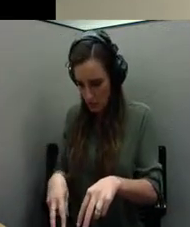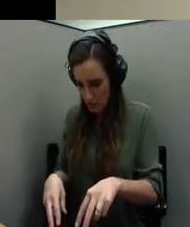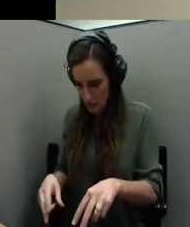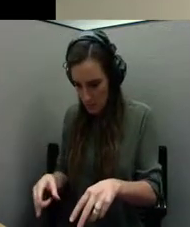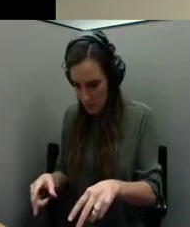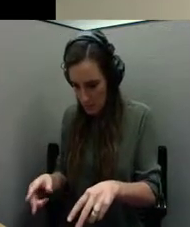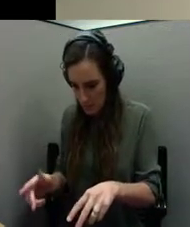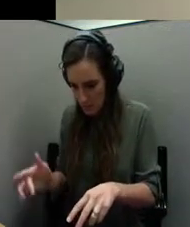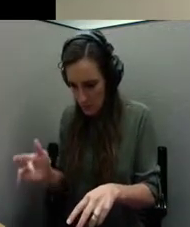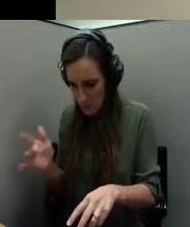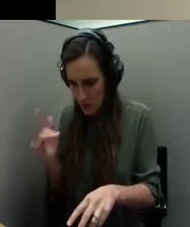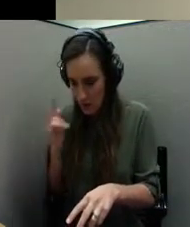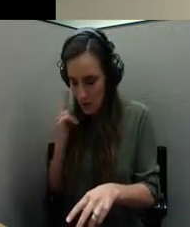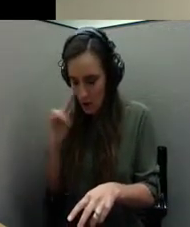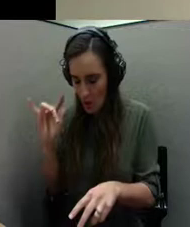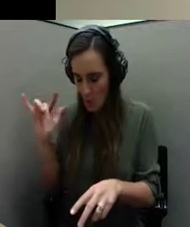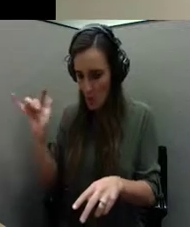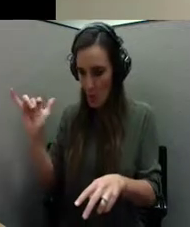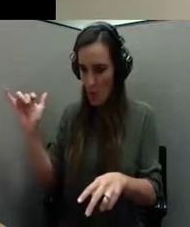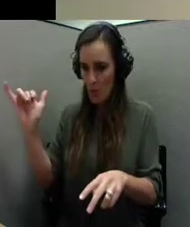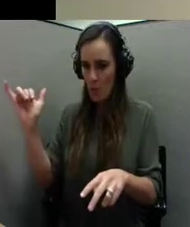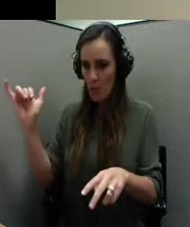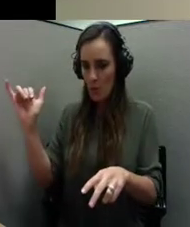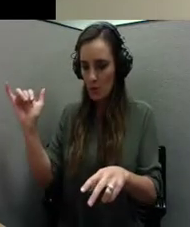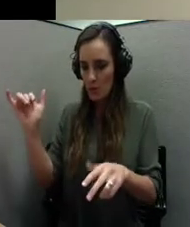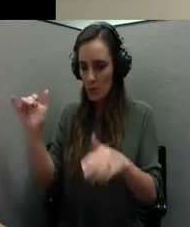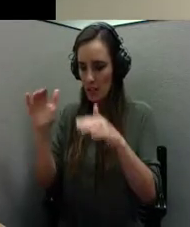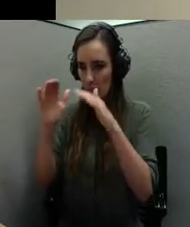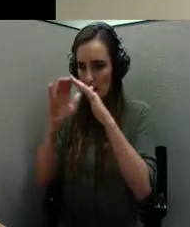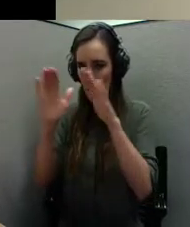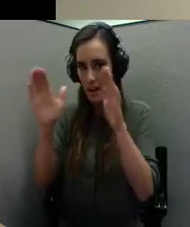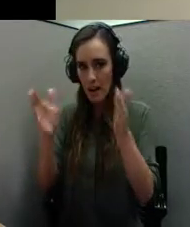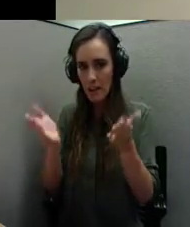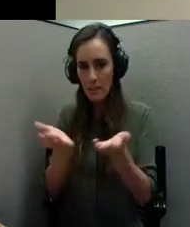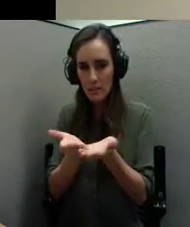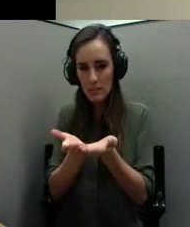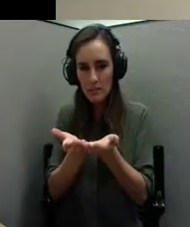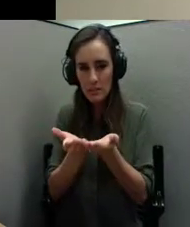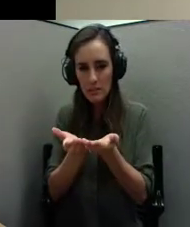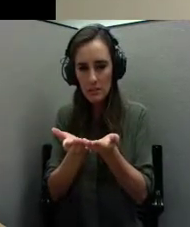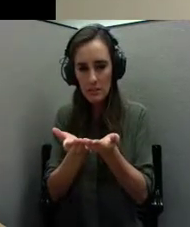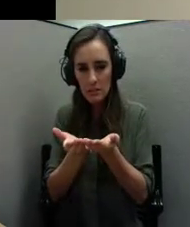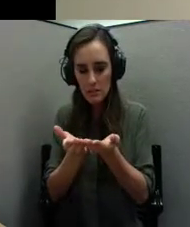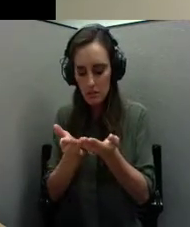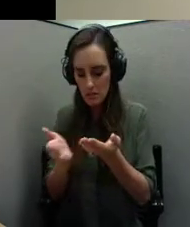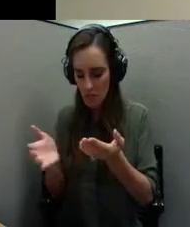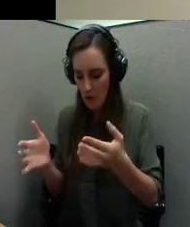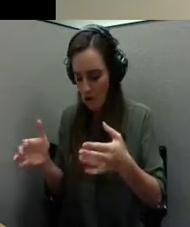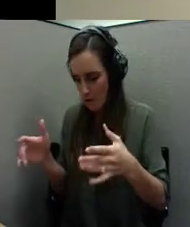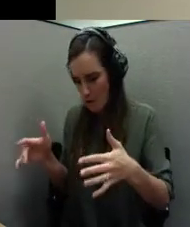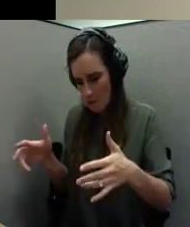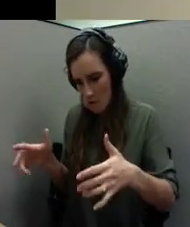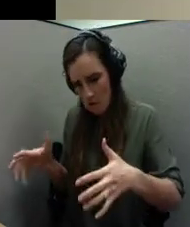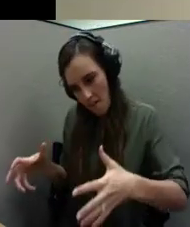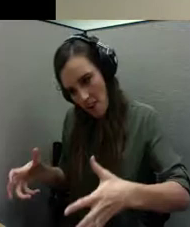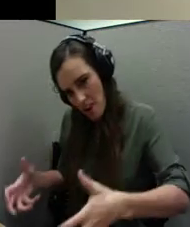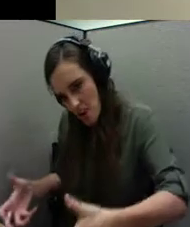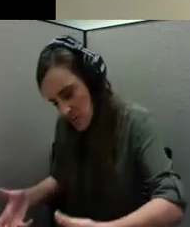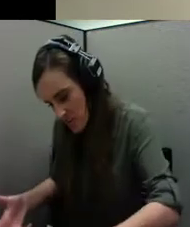golden box. And so he lifted that golden box from the